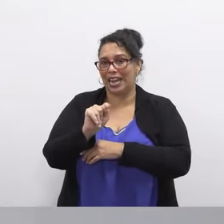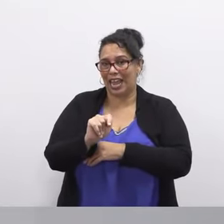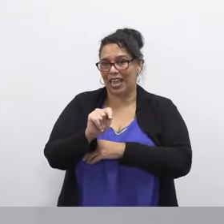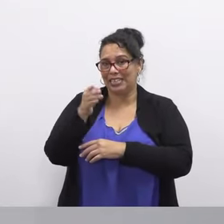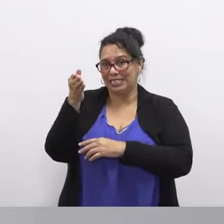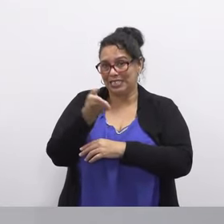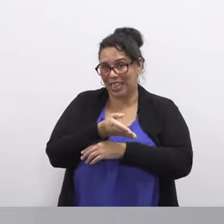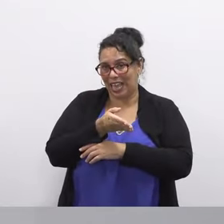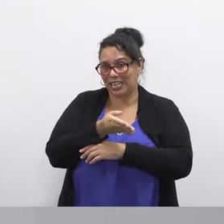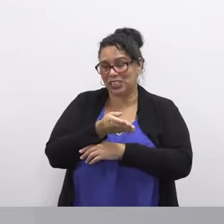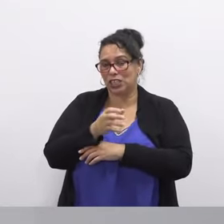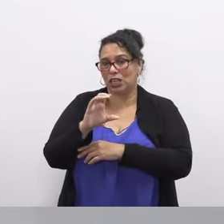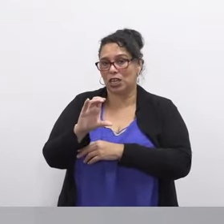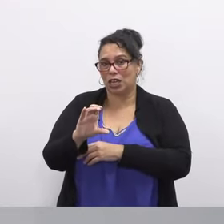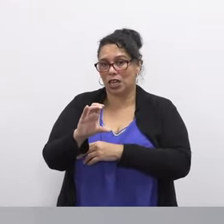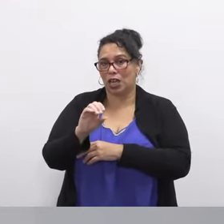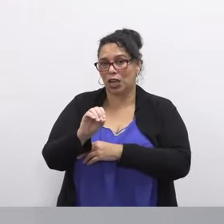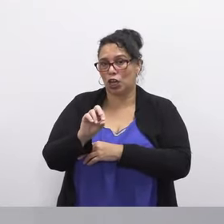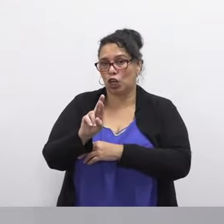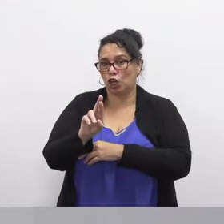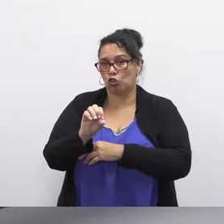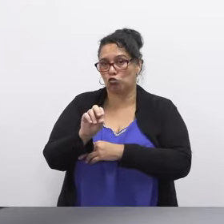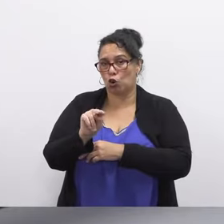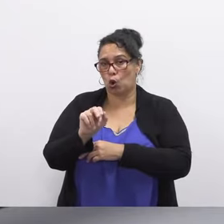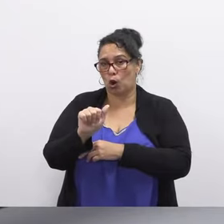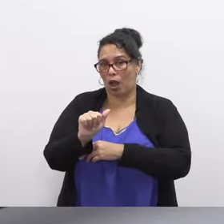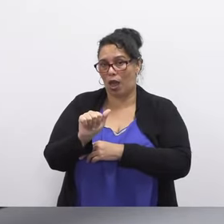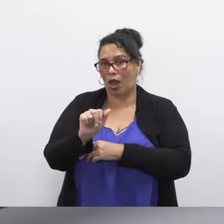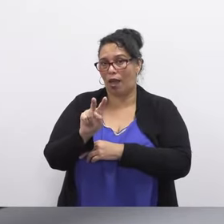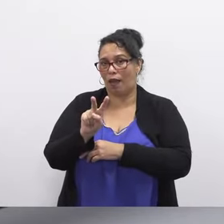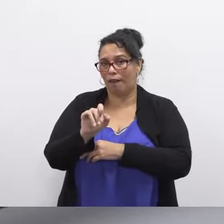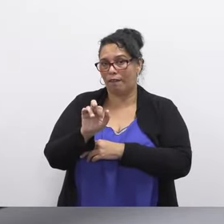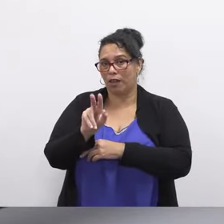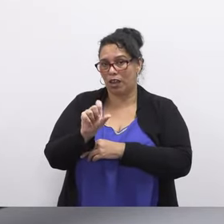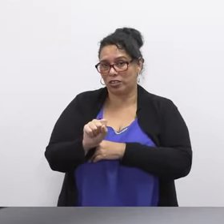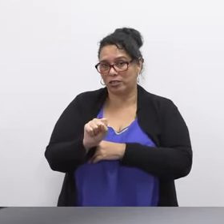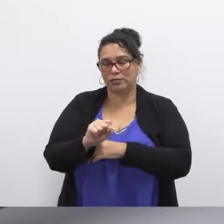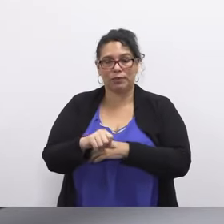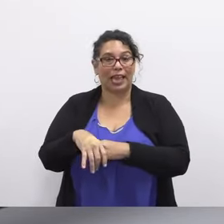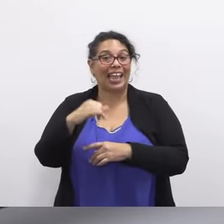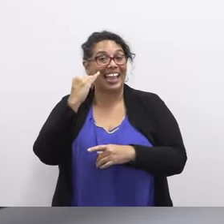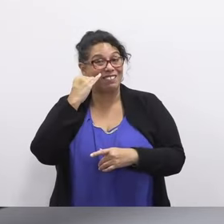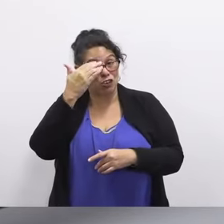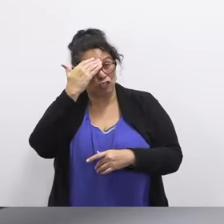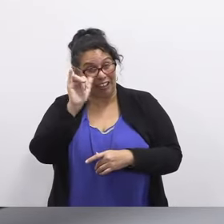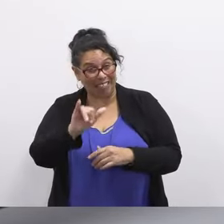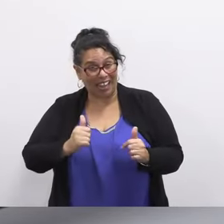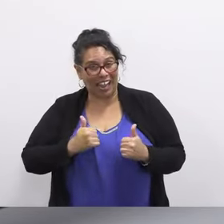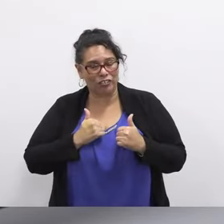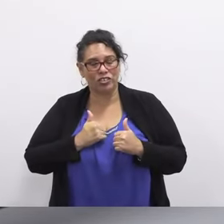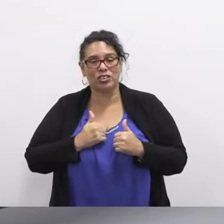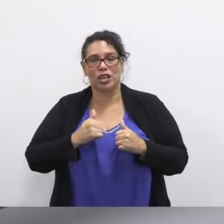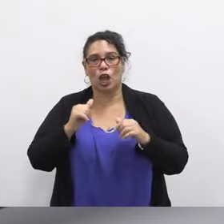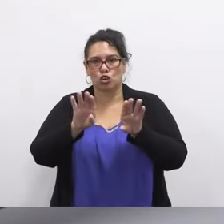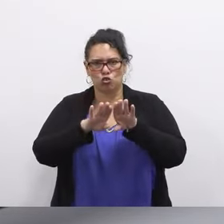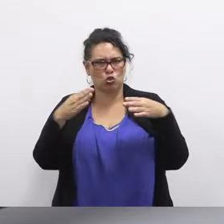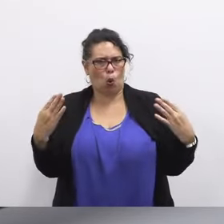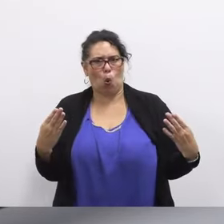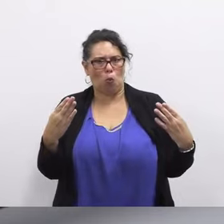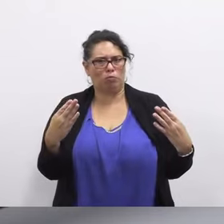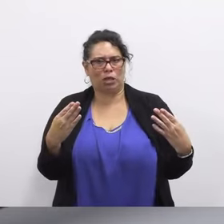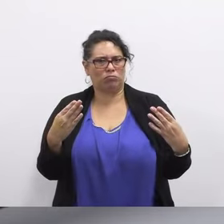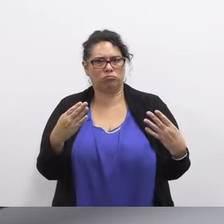lbschools.net/coronavirus is where we'll find all those resources. And if you get to the front page and you forget that, there's a red bar at the top that you can click on and get to that